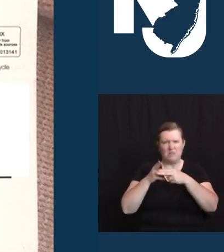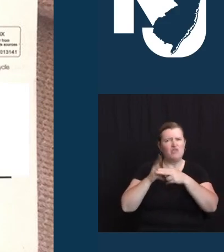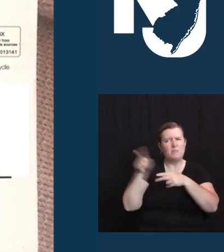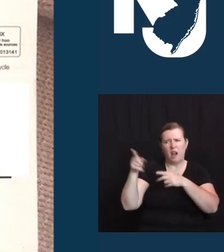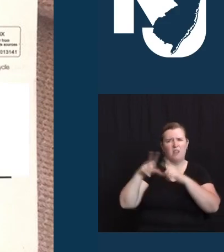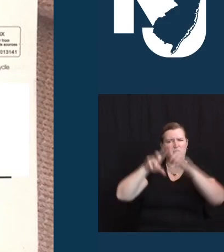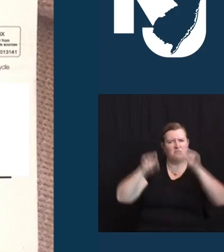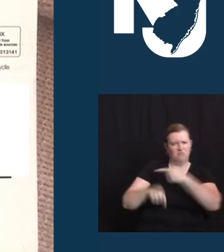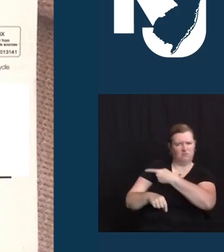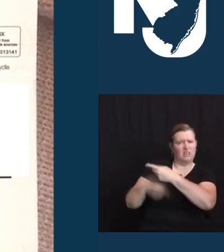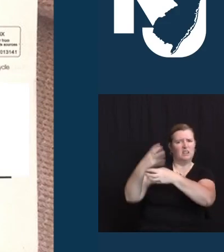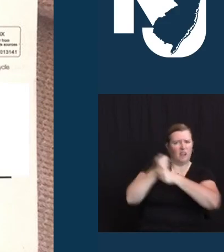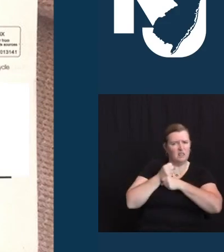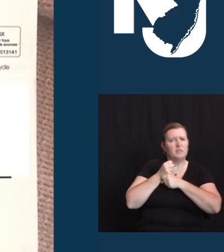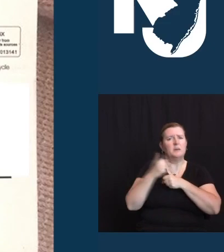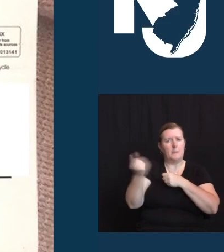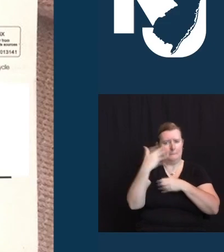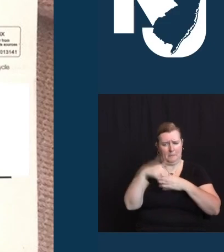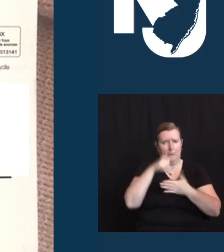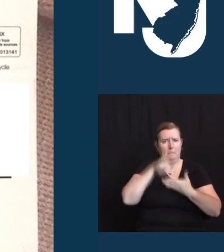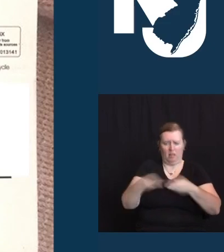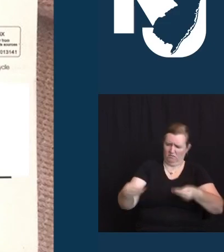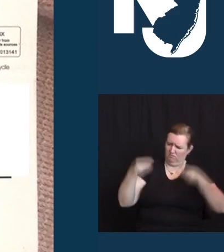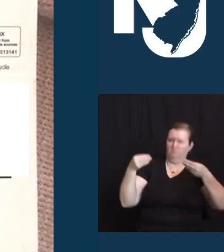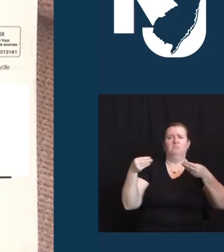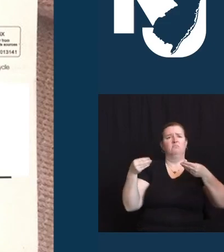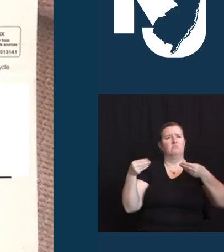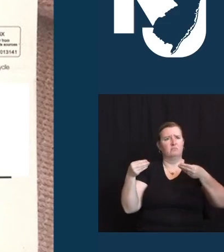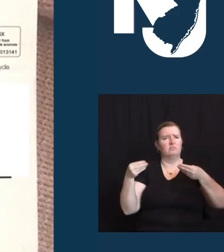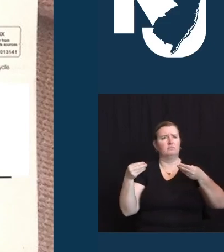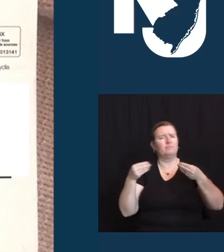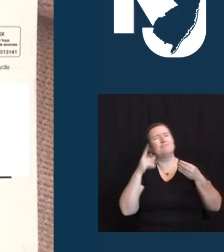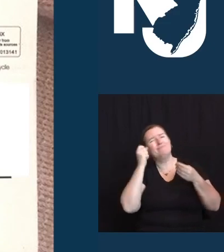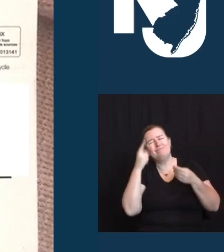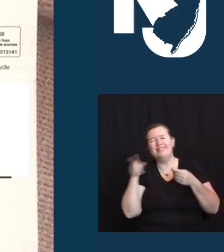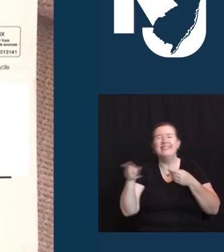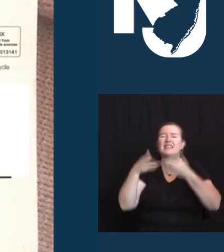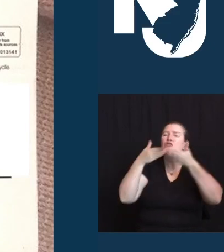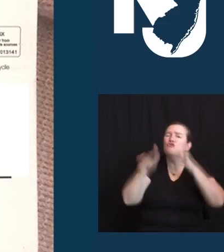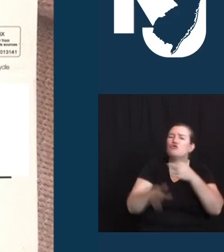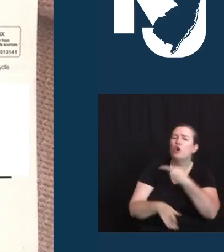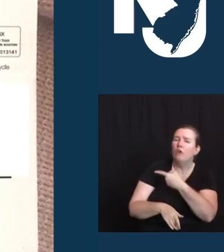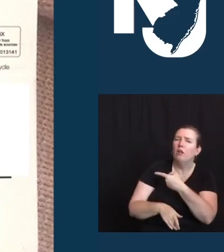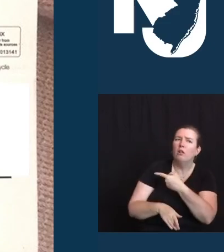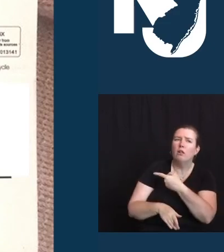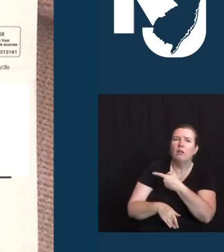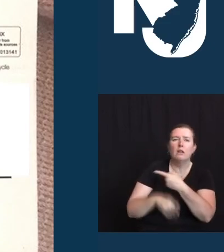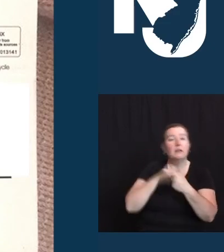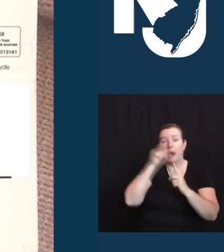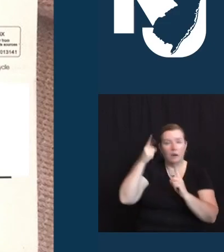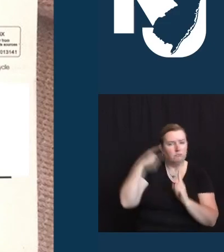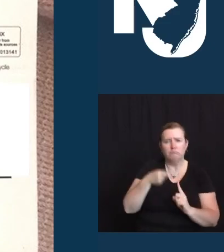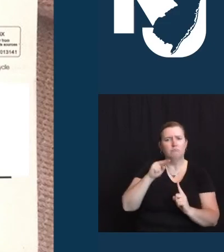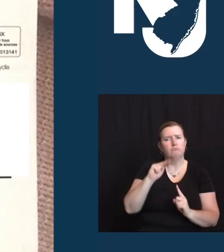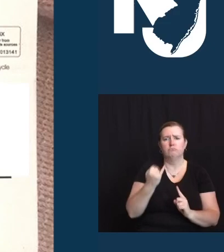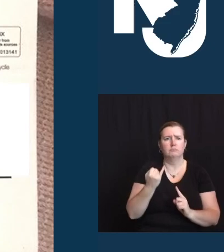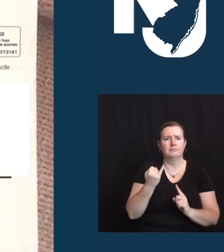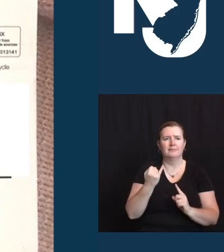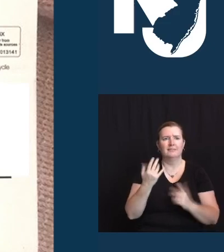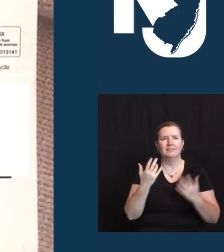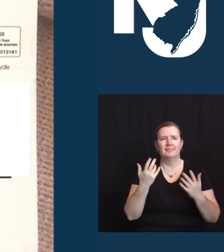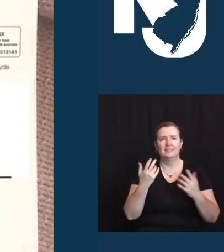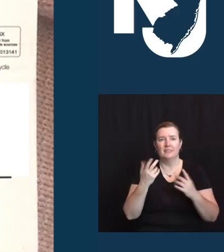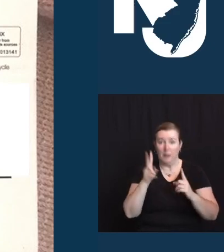be clear, this is a broad-based mail piece that is not specific to New Jersey's election. So several